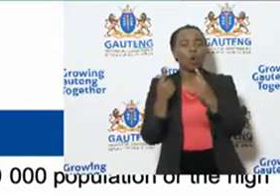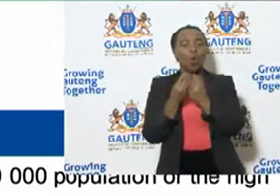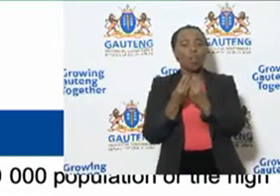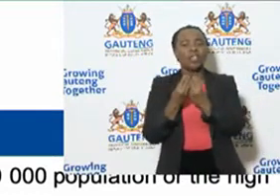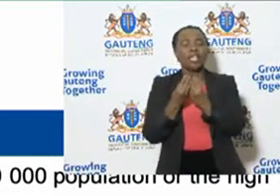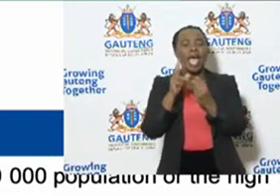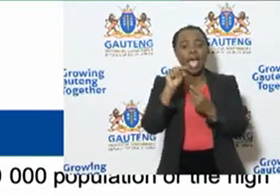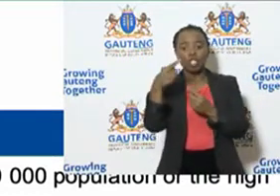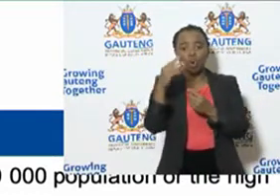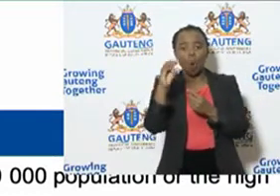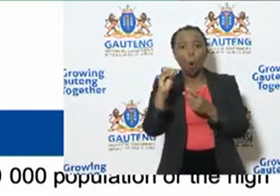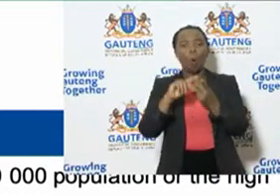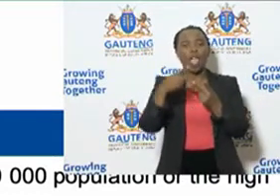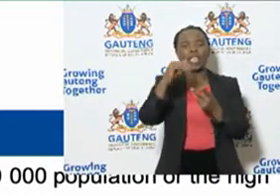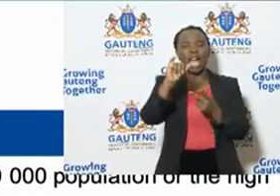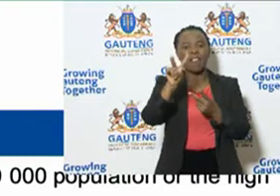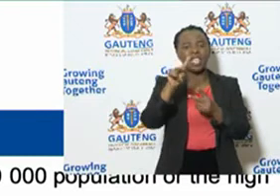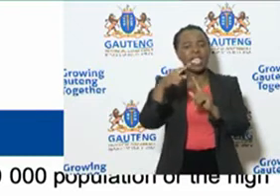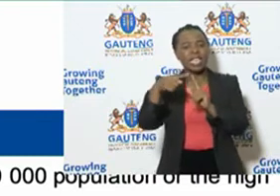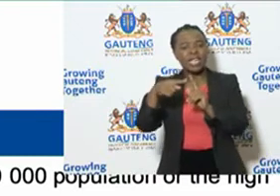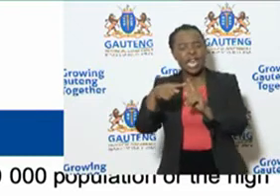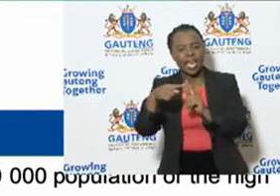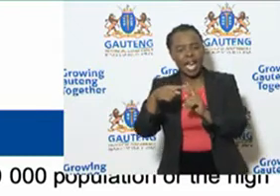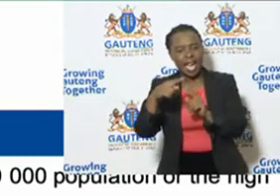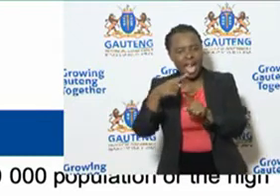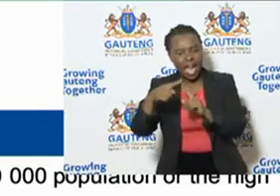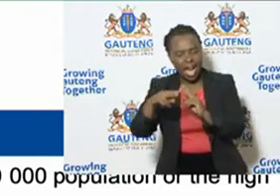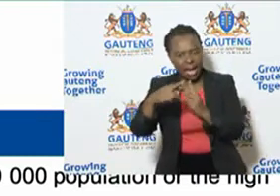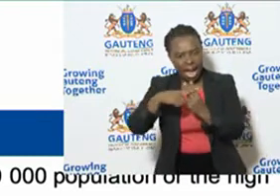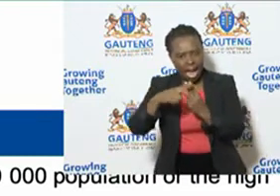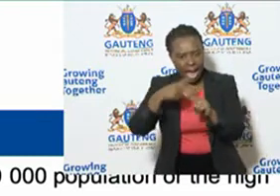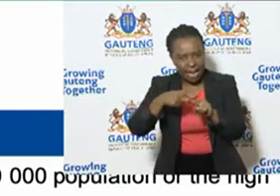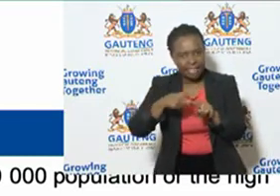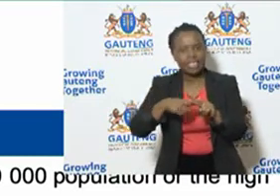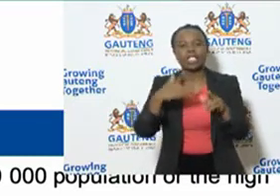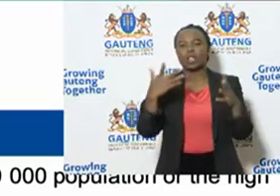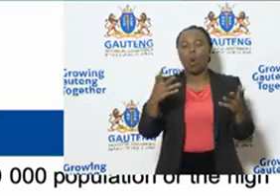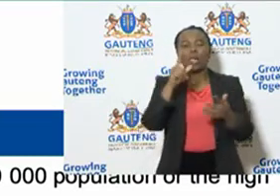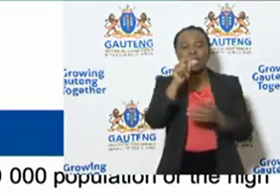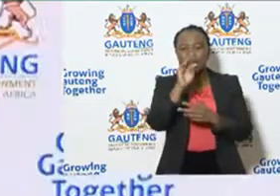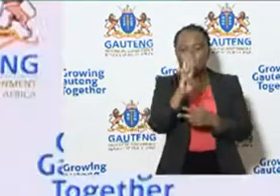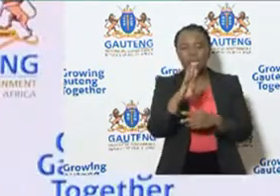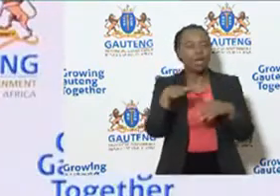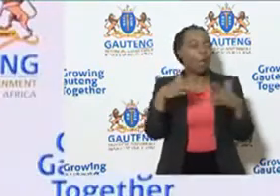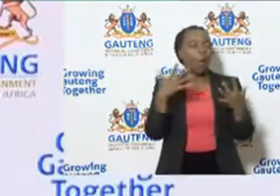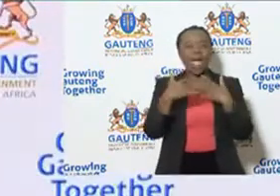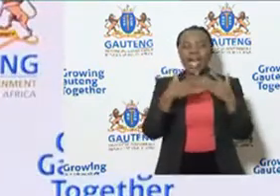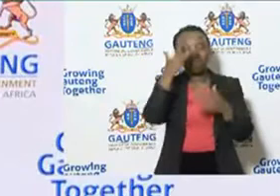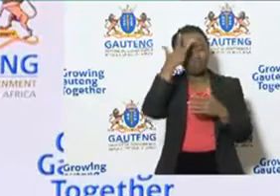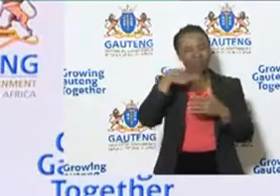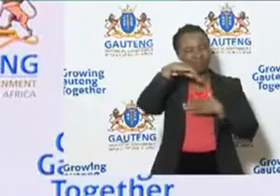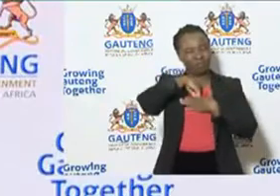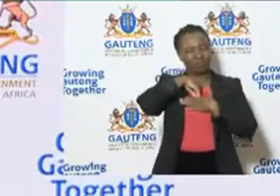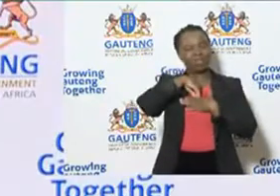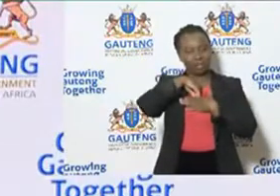deal with HIV and AIDS. They deal with TB and other chronic diseases. So these ward-based teams will not just be